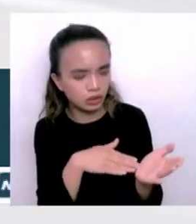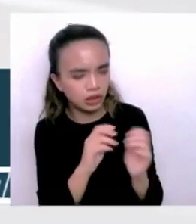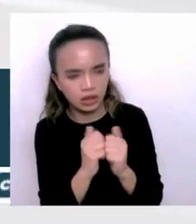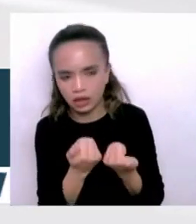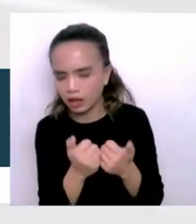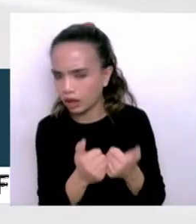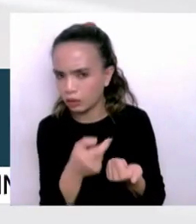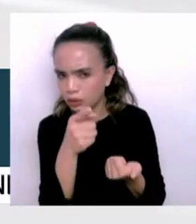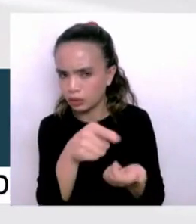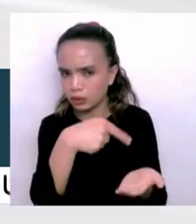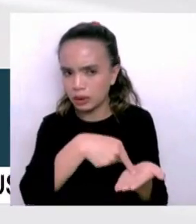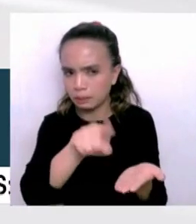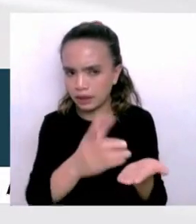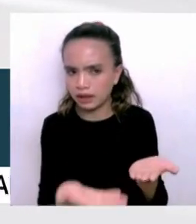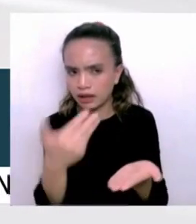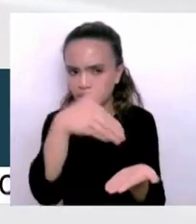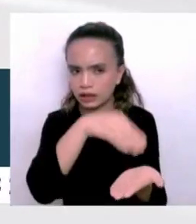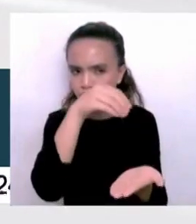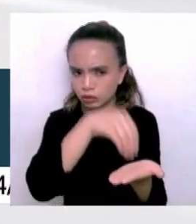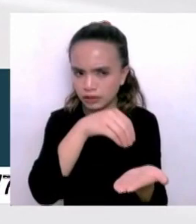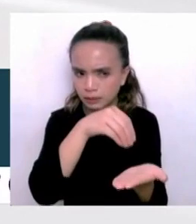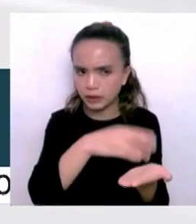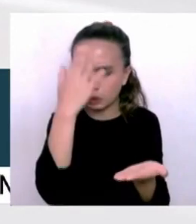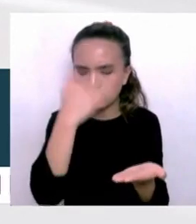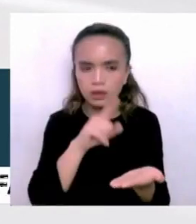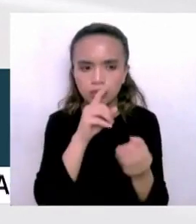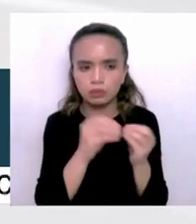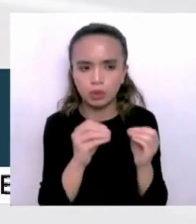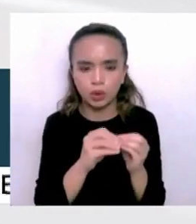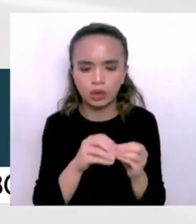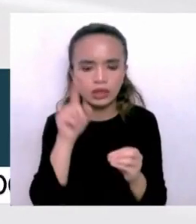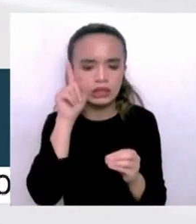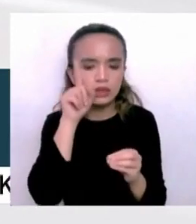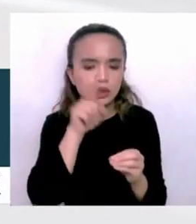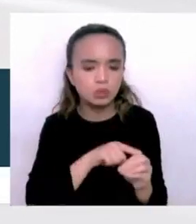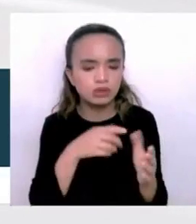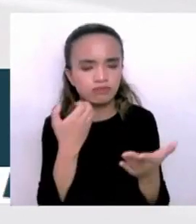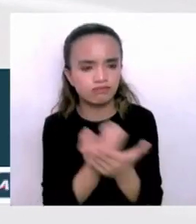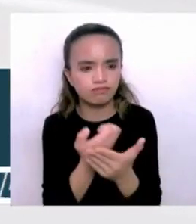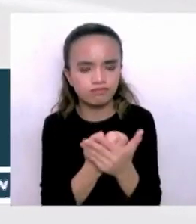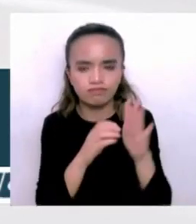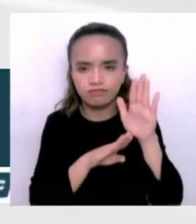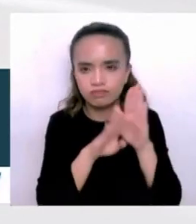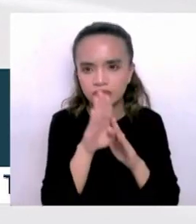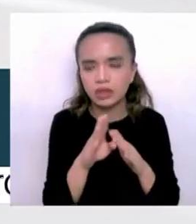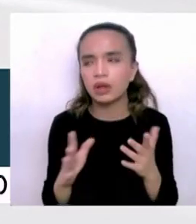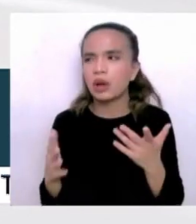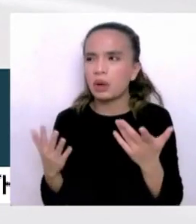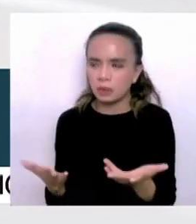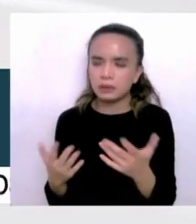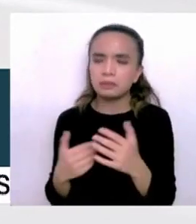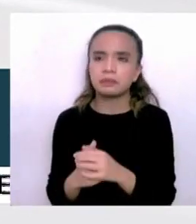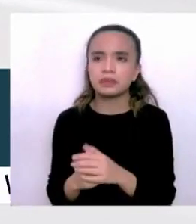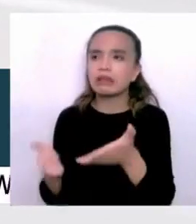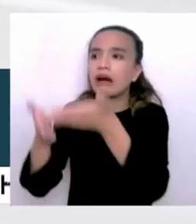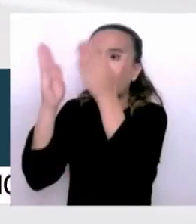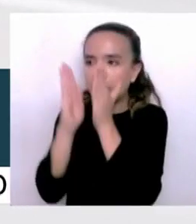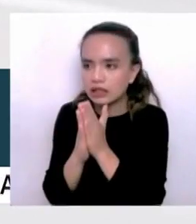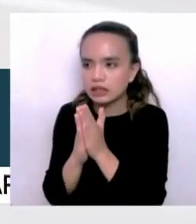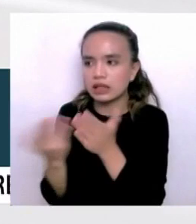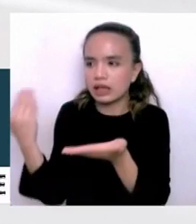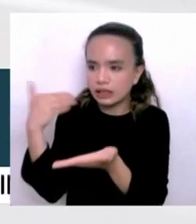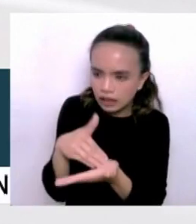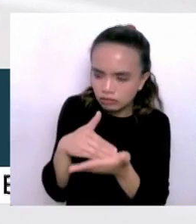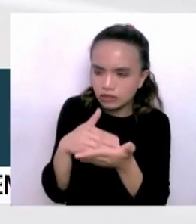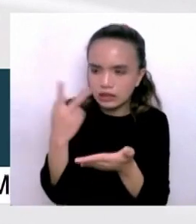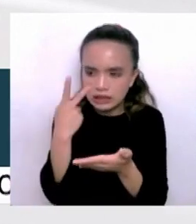you repay the debt while assuring swift economic recovery? Well, we have to ask for restructuring. No? There